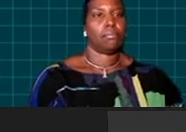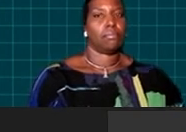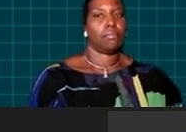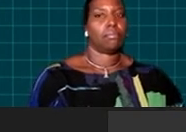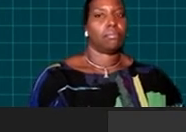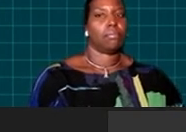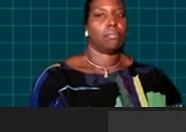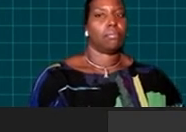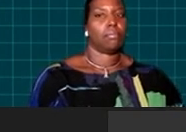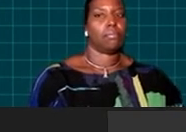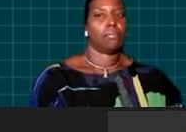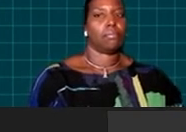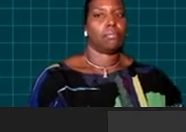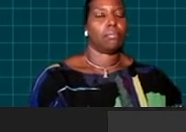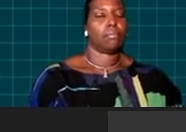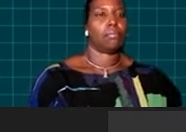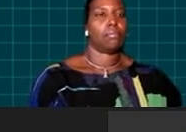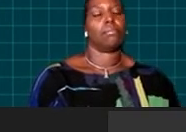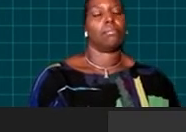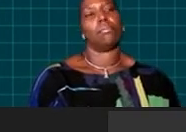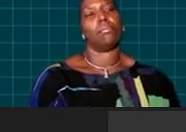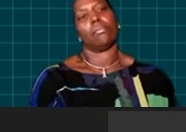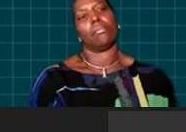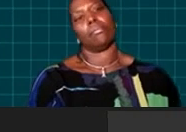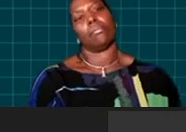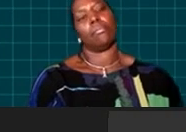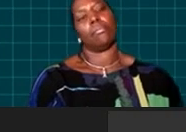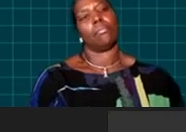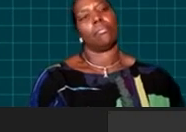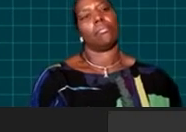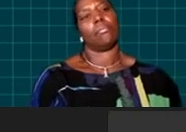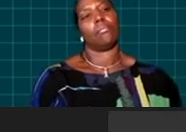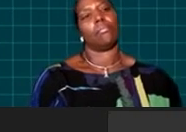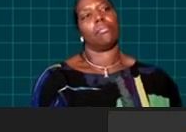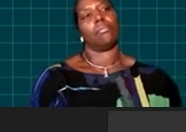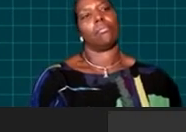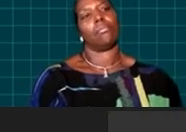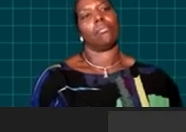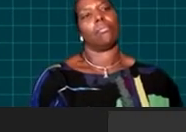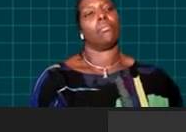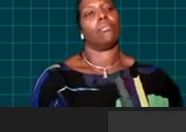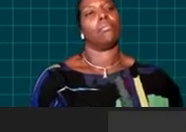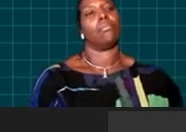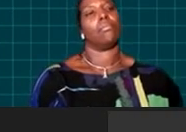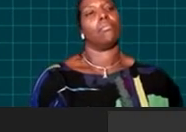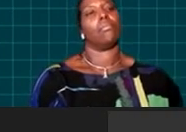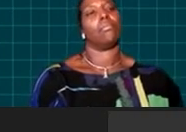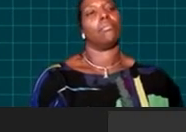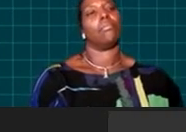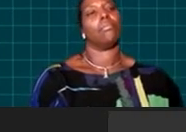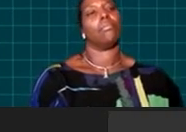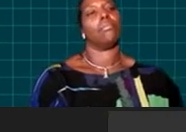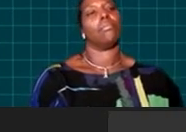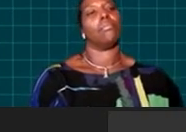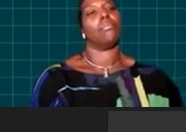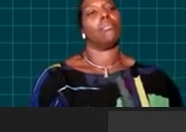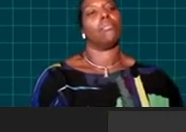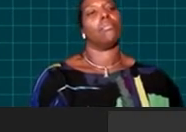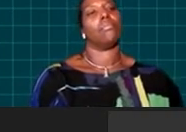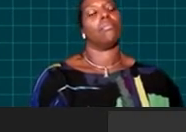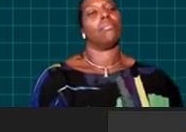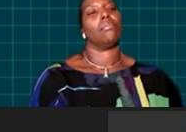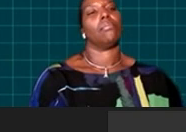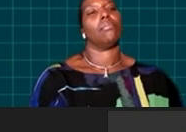paying, at least in part, what you pay is going to be based upon the speed of the